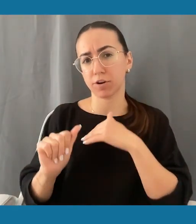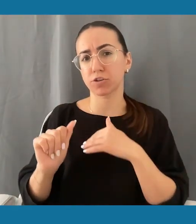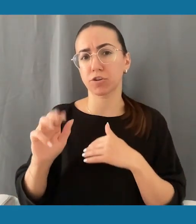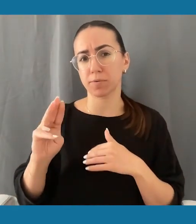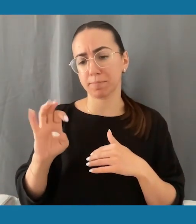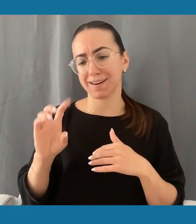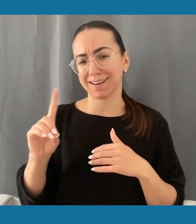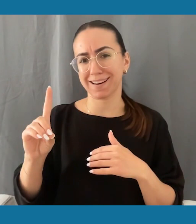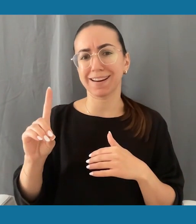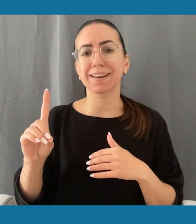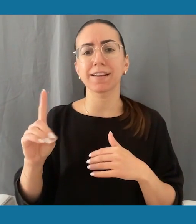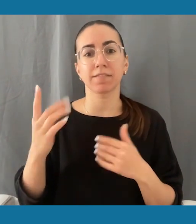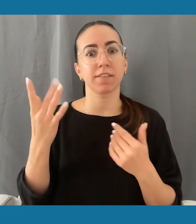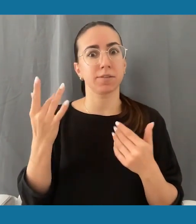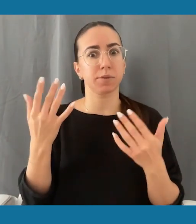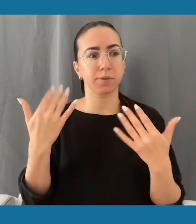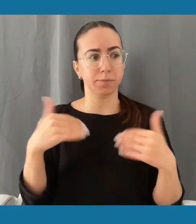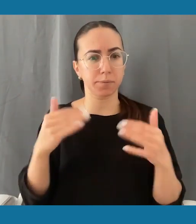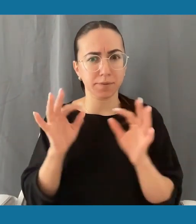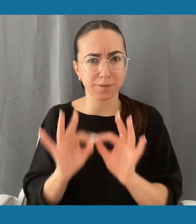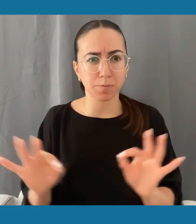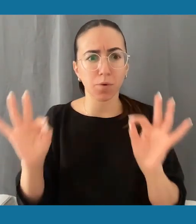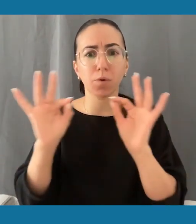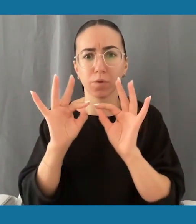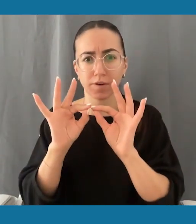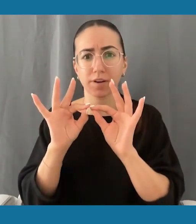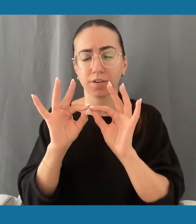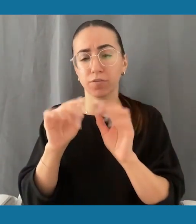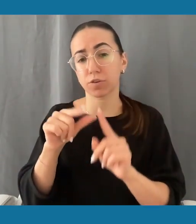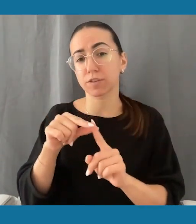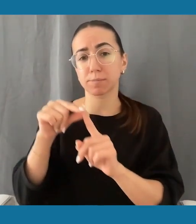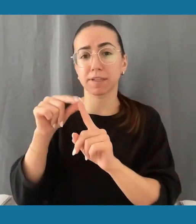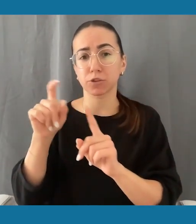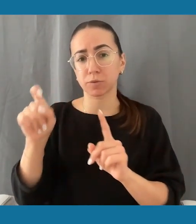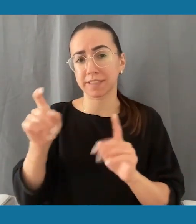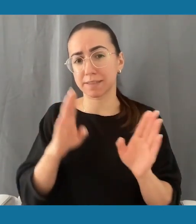it plays such a vital role in special needs planning.